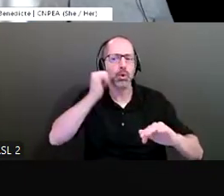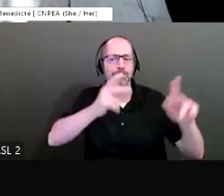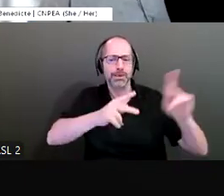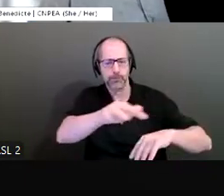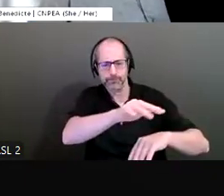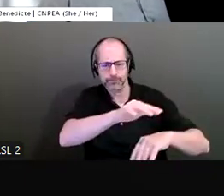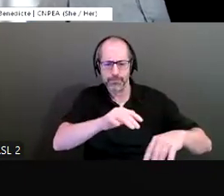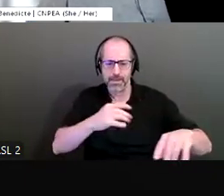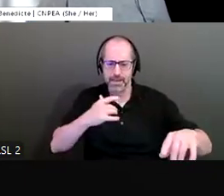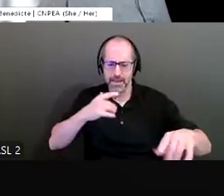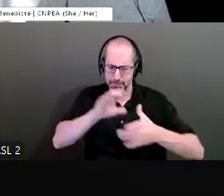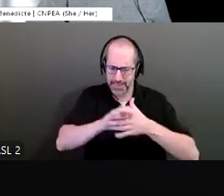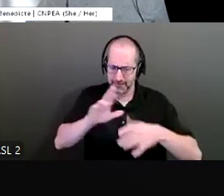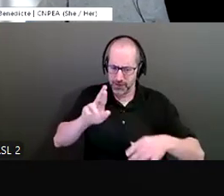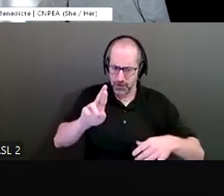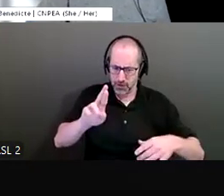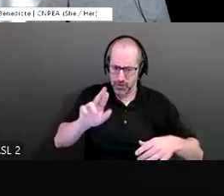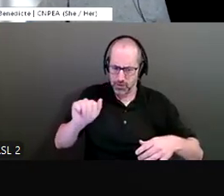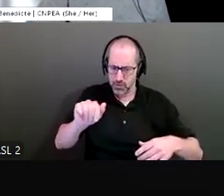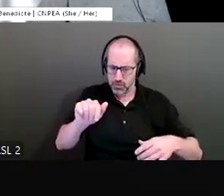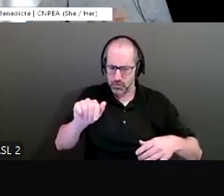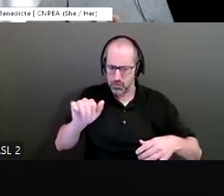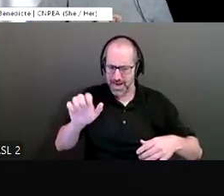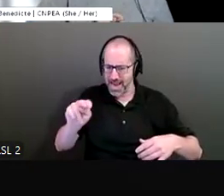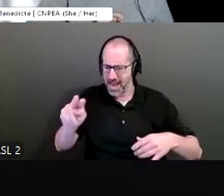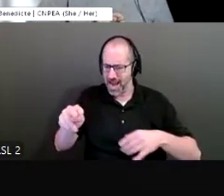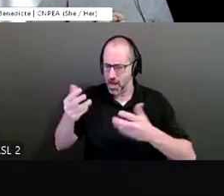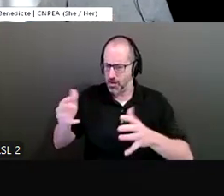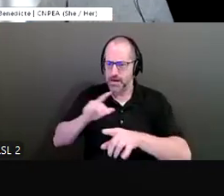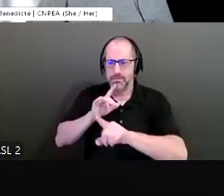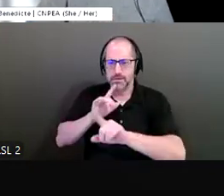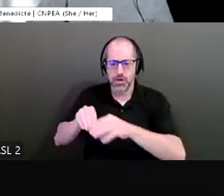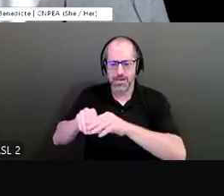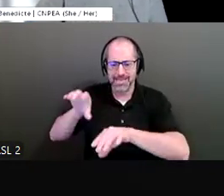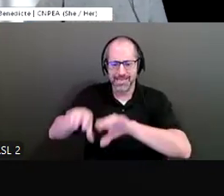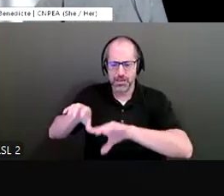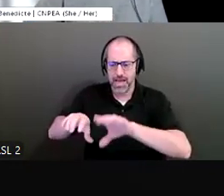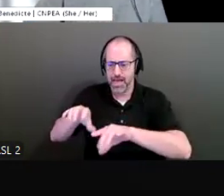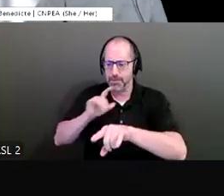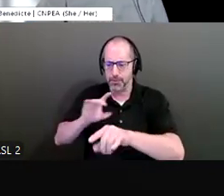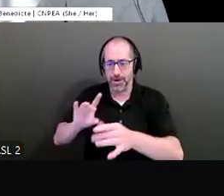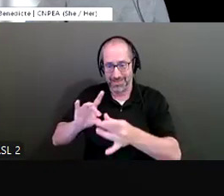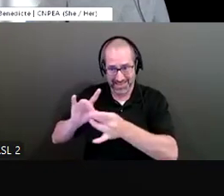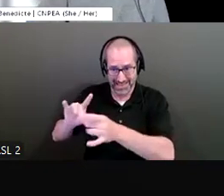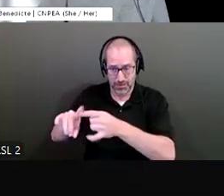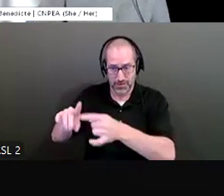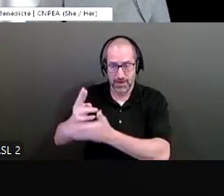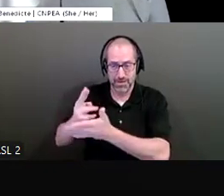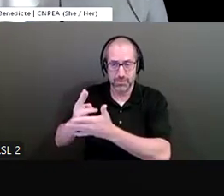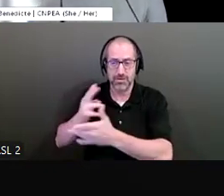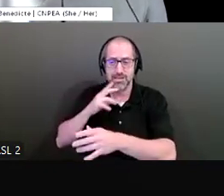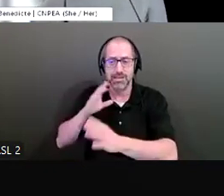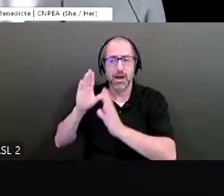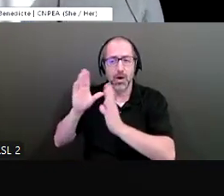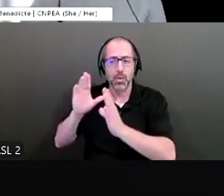Rayanne, you already responded in the chat, but just in case you missed it, I will link to that resource. Again, this is an awareness tool that